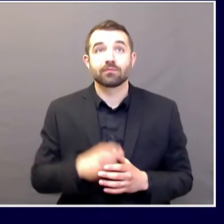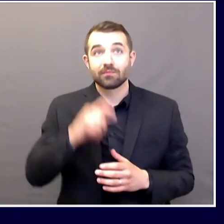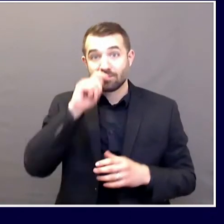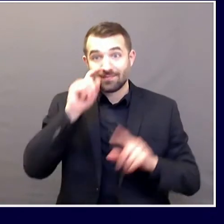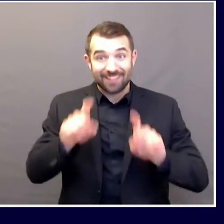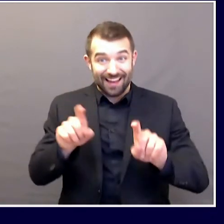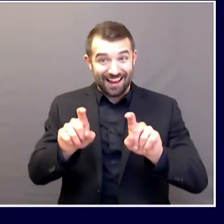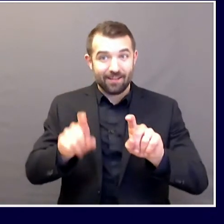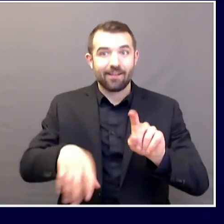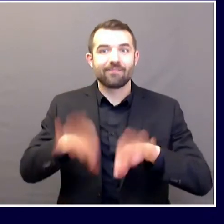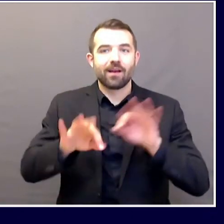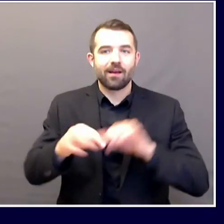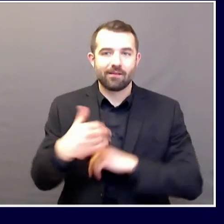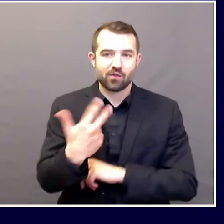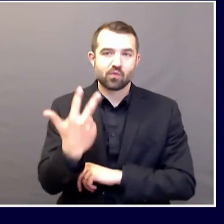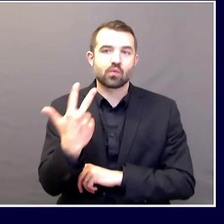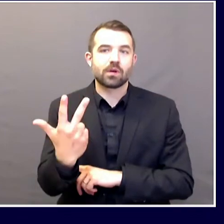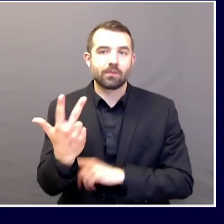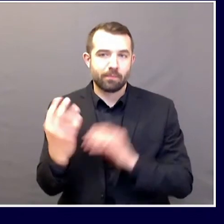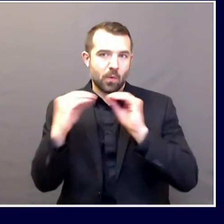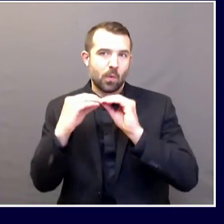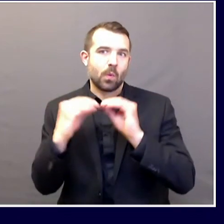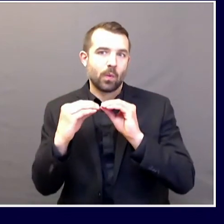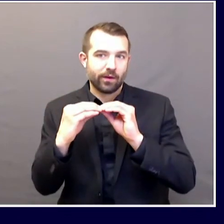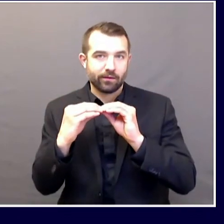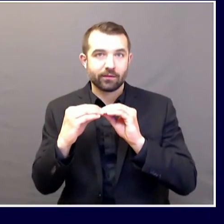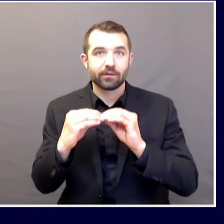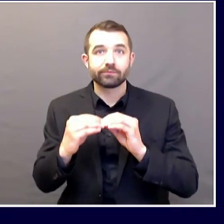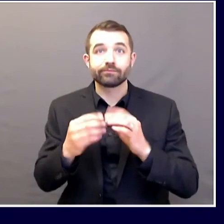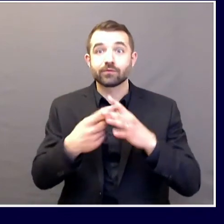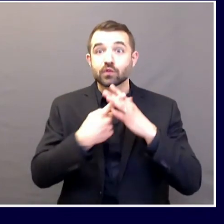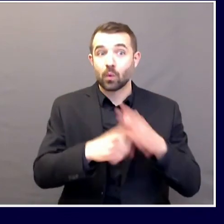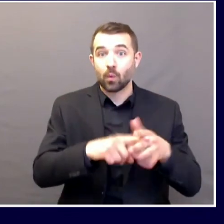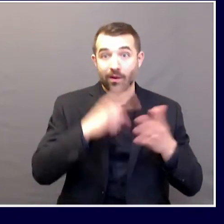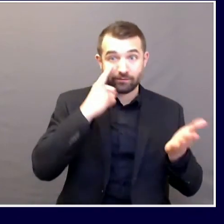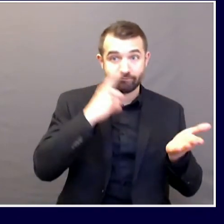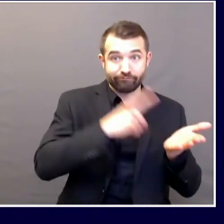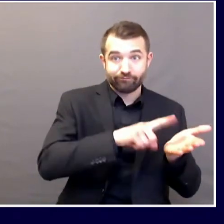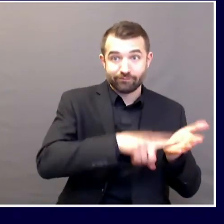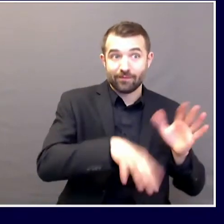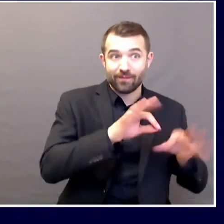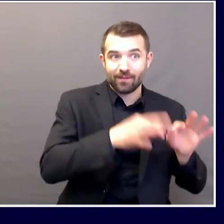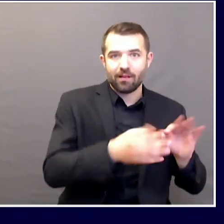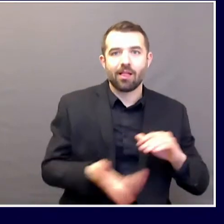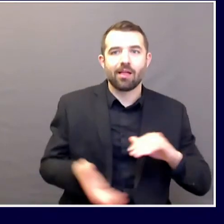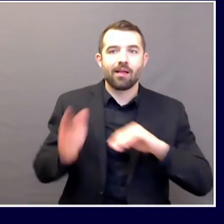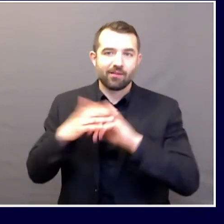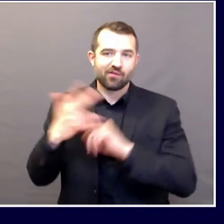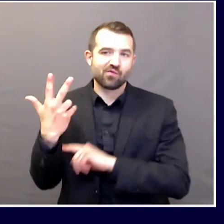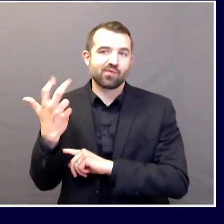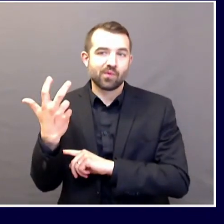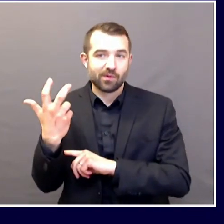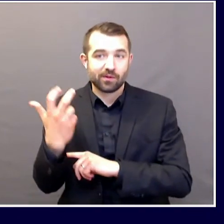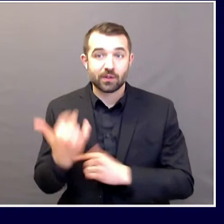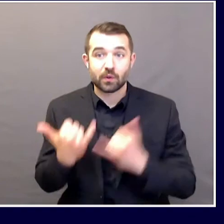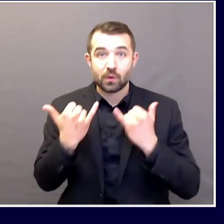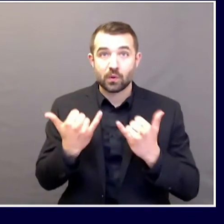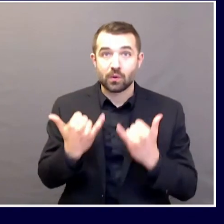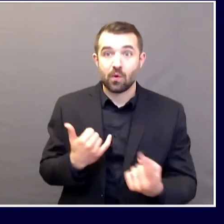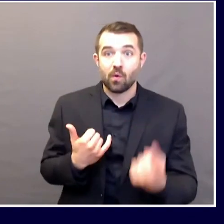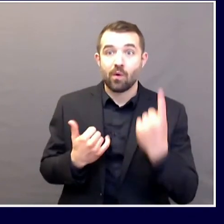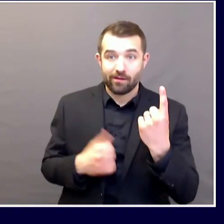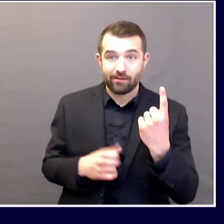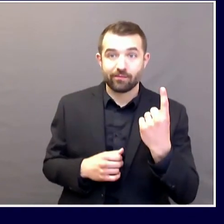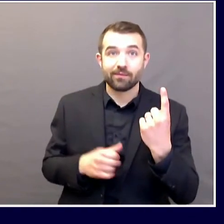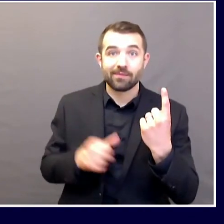additional cases just since we opened the investigation, 1 this morning and 2 yesterday. We are continuing to work with